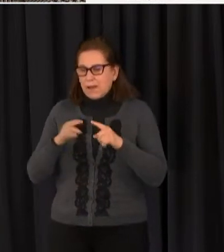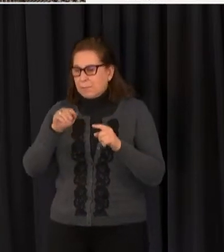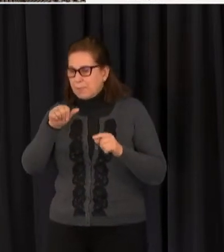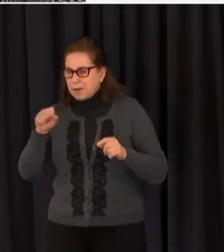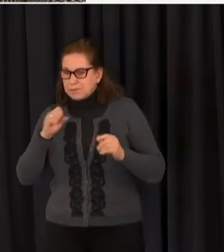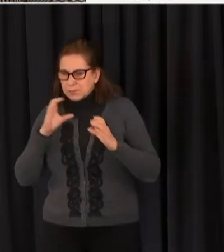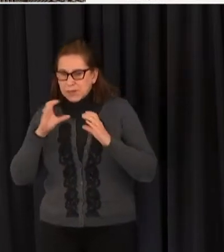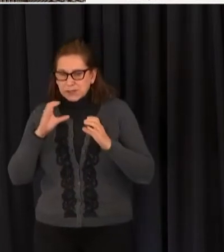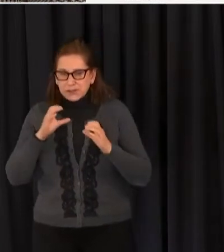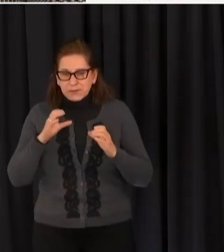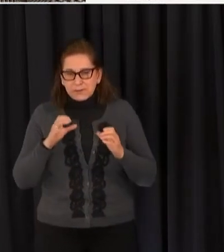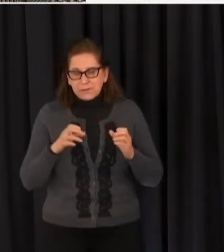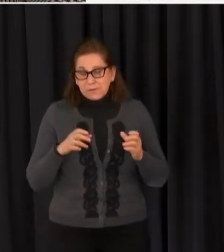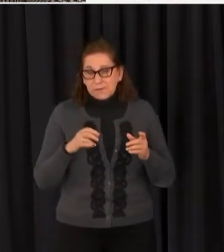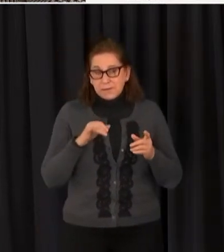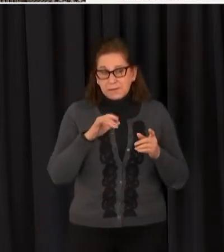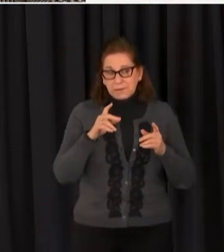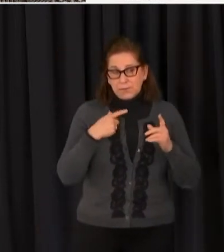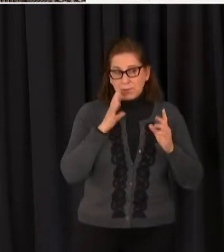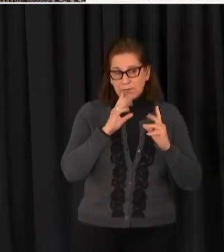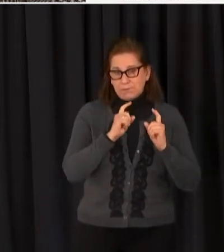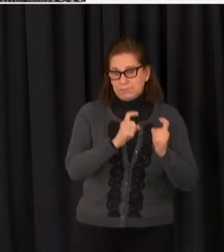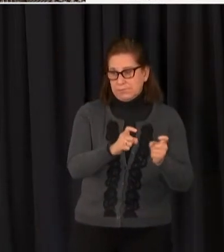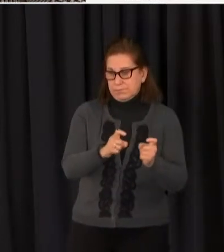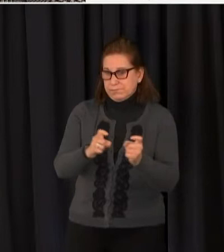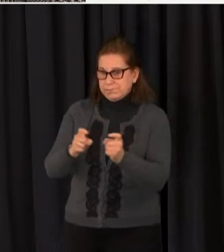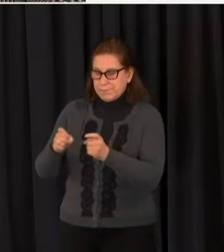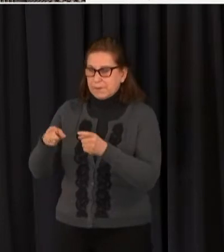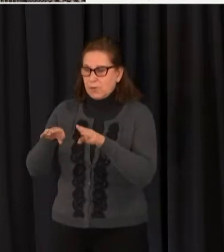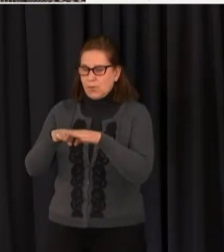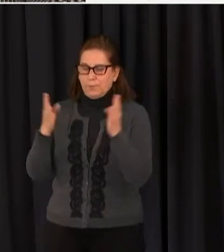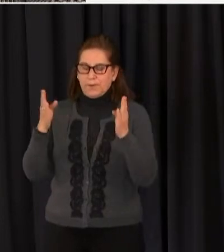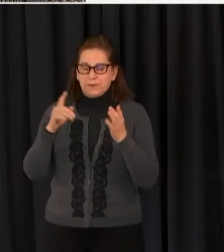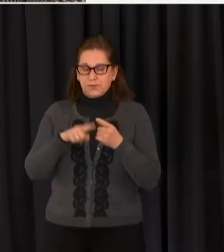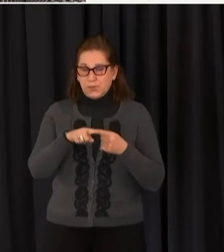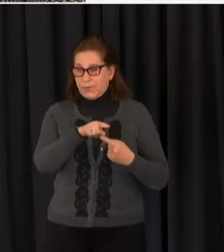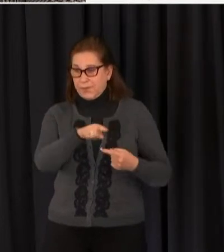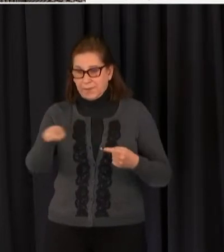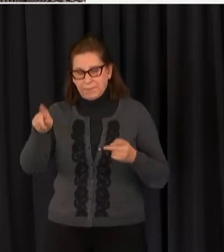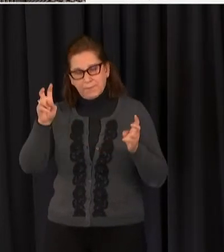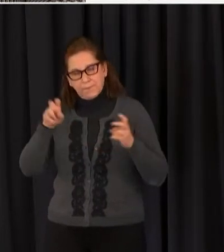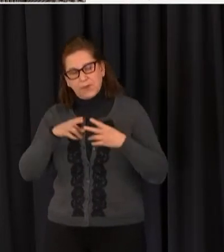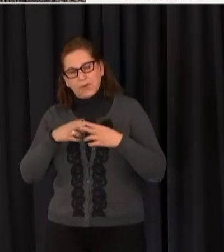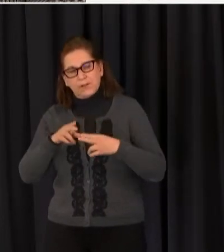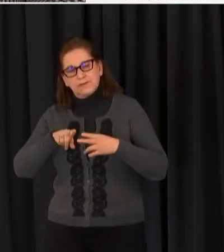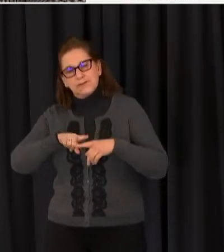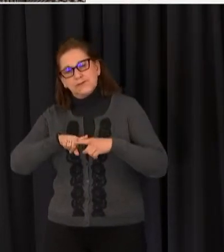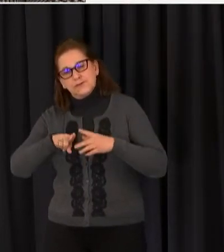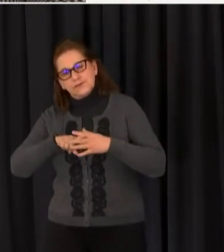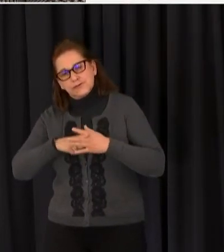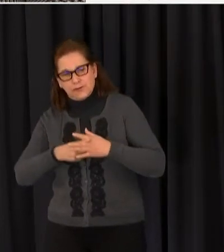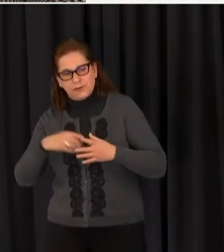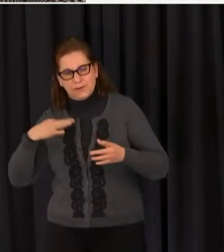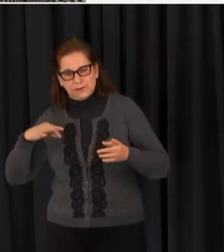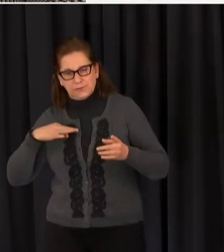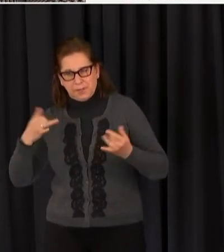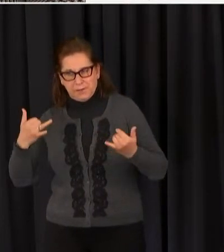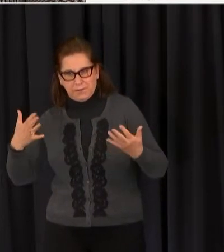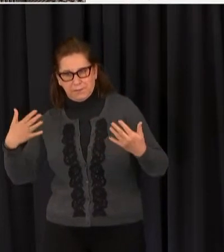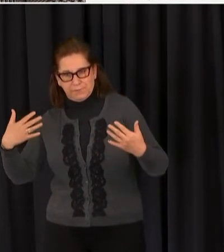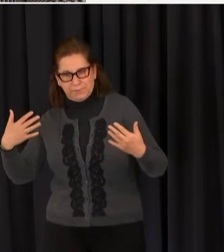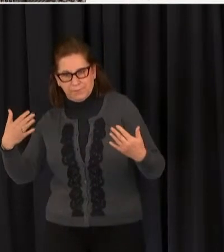we will create eligibility access for workers in Phase 1C, Tier 3. That includes